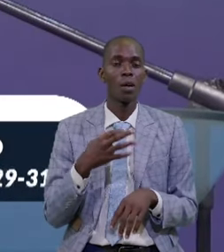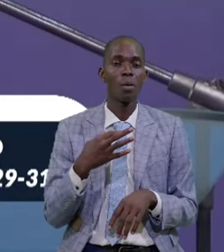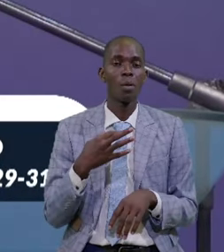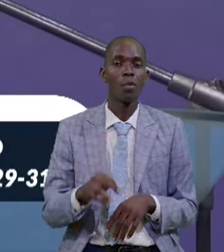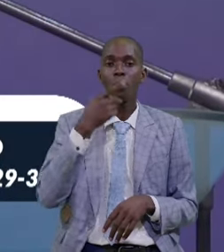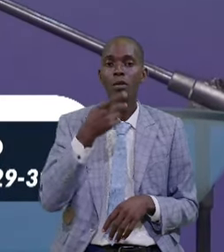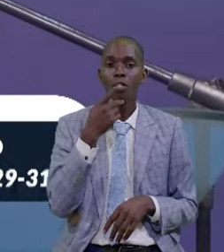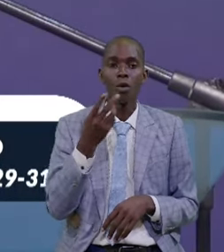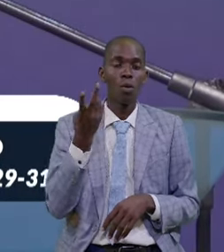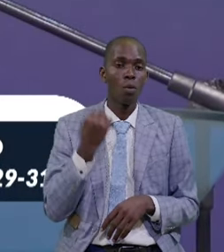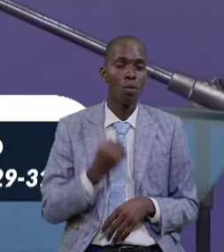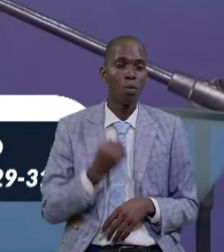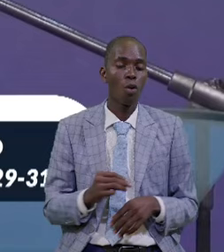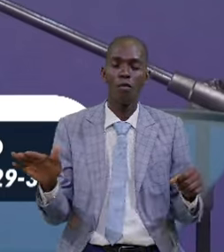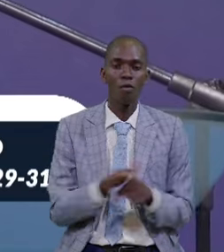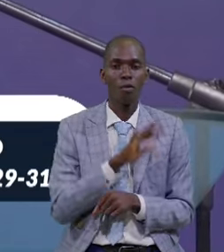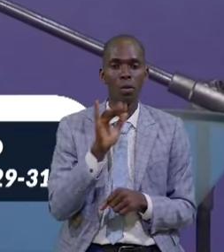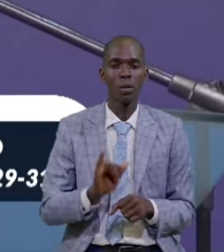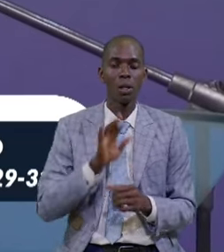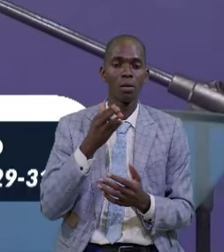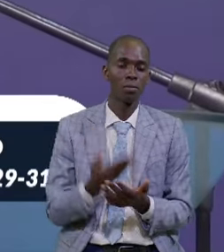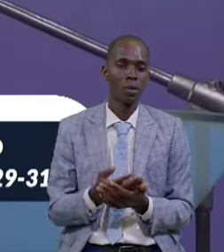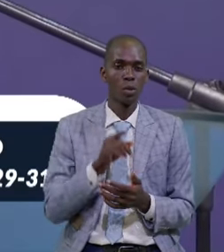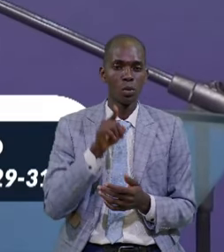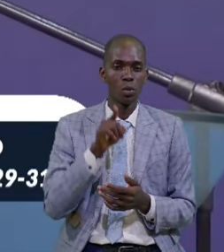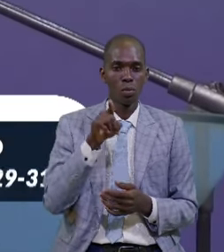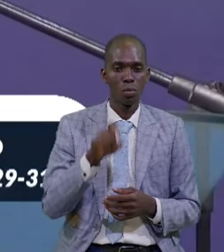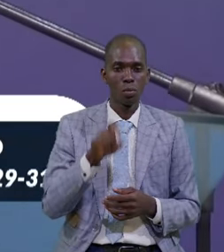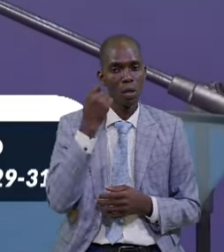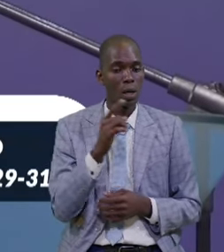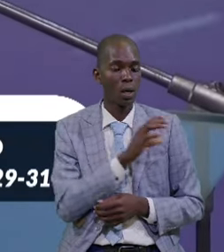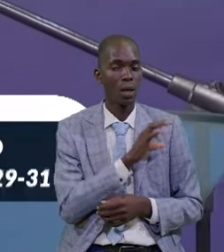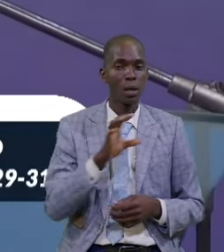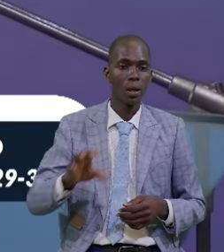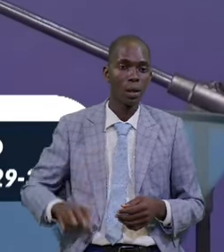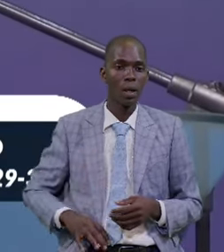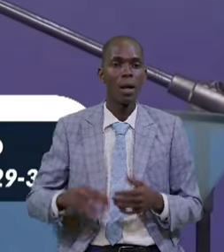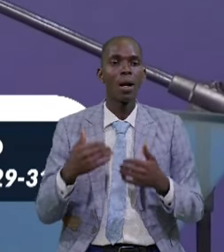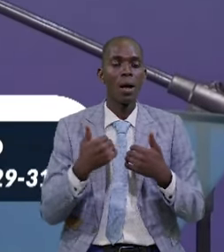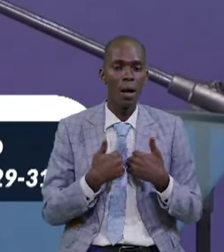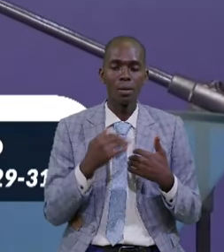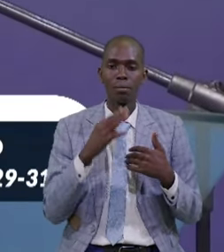of Pentecost was fully come, understand, Christ had been with them,